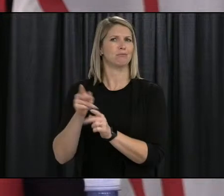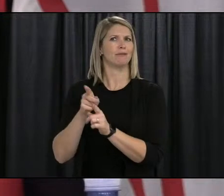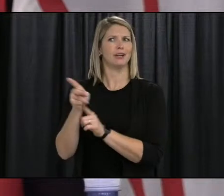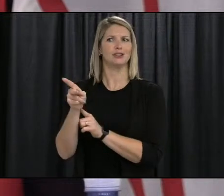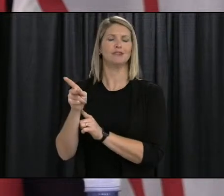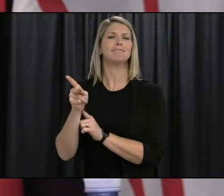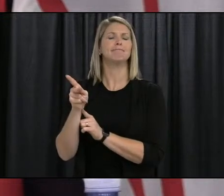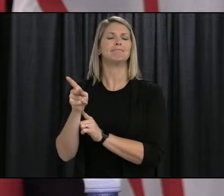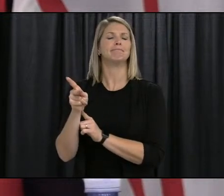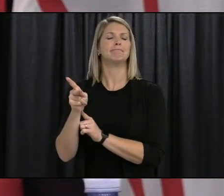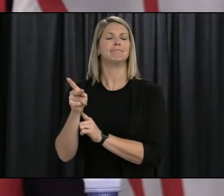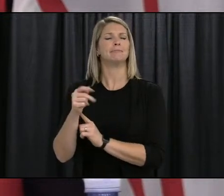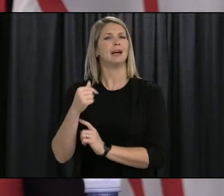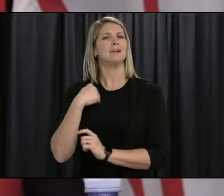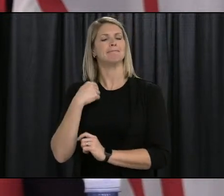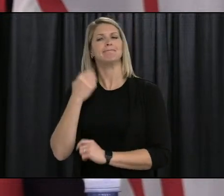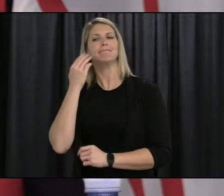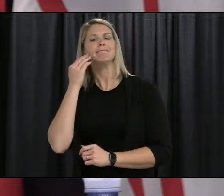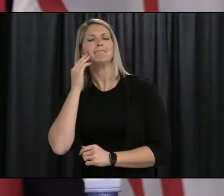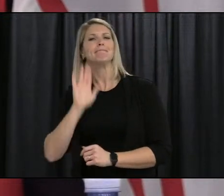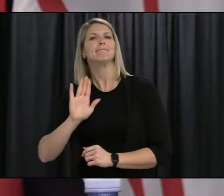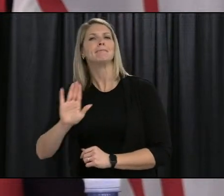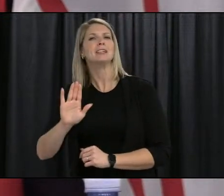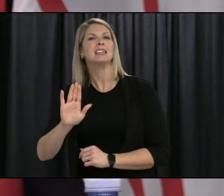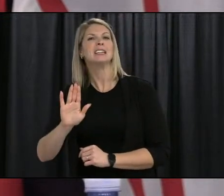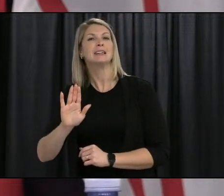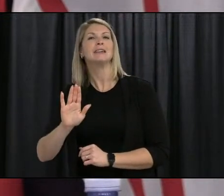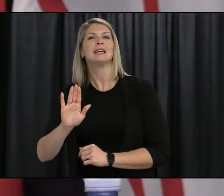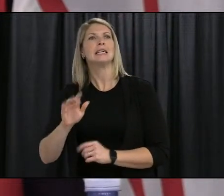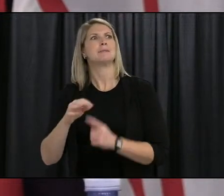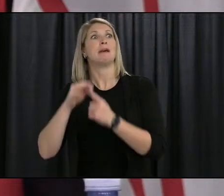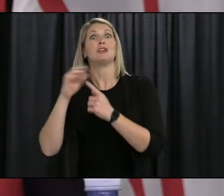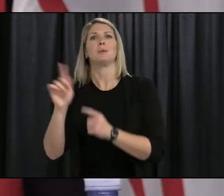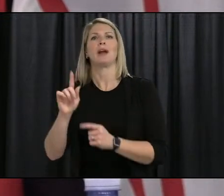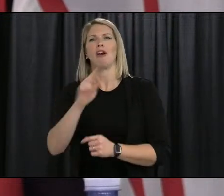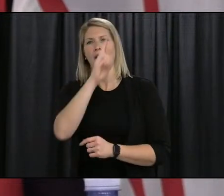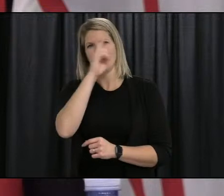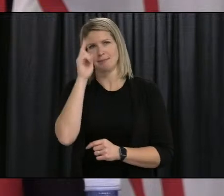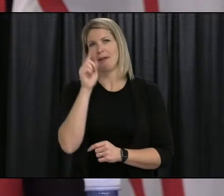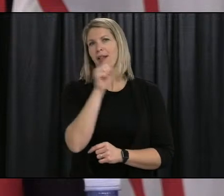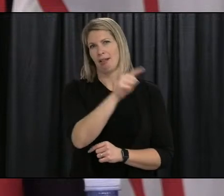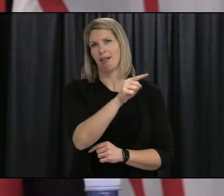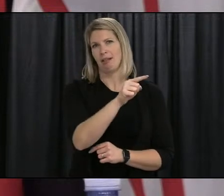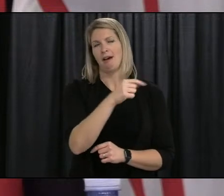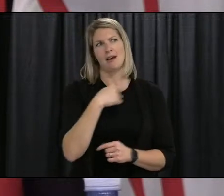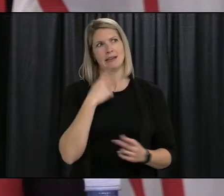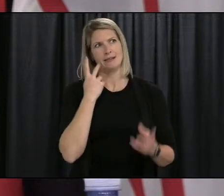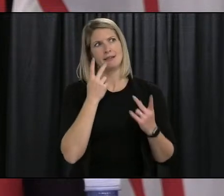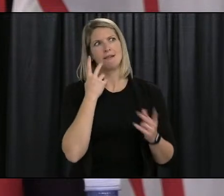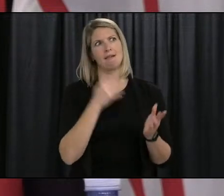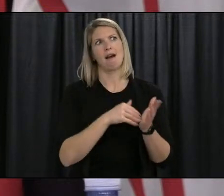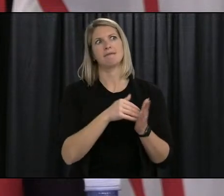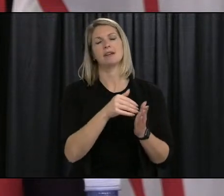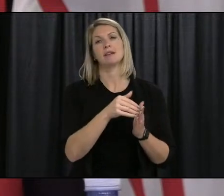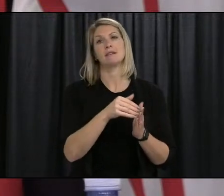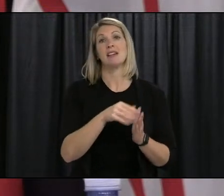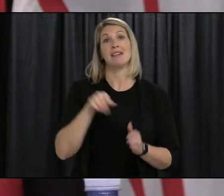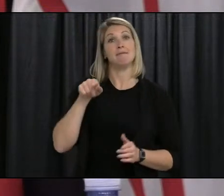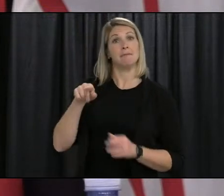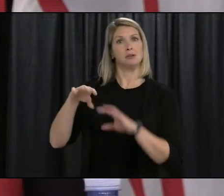profession within the healthcare system, particularly in acute care. They have certainly come to prominence during